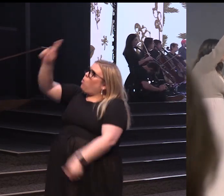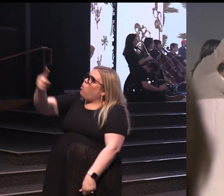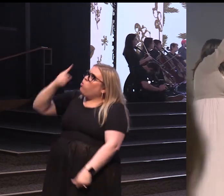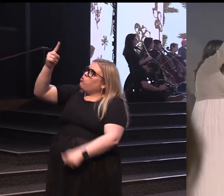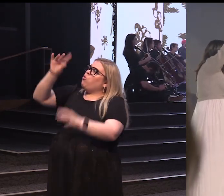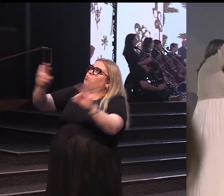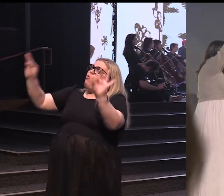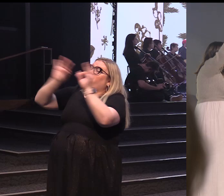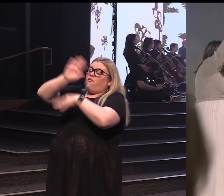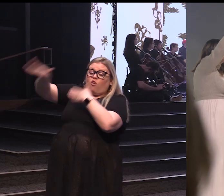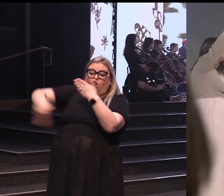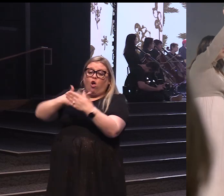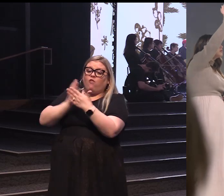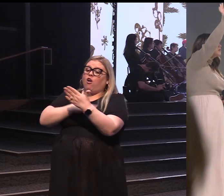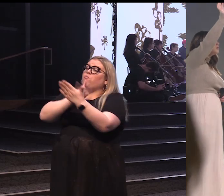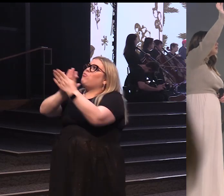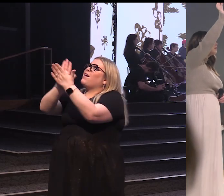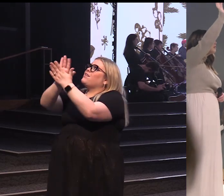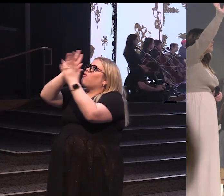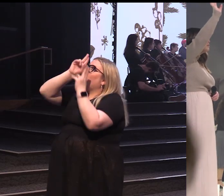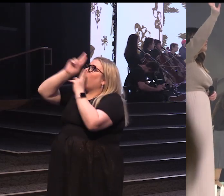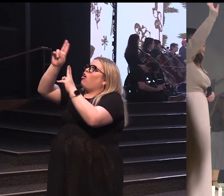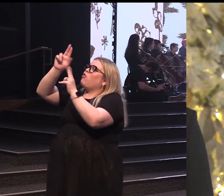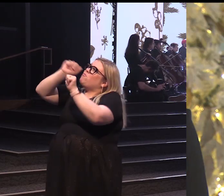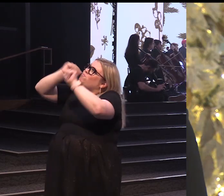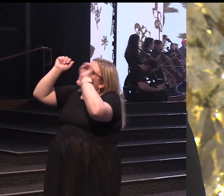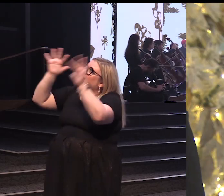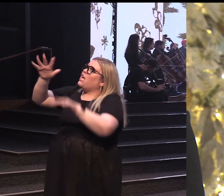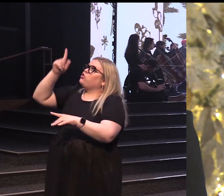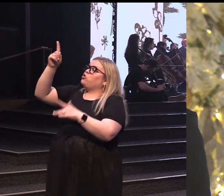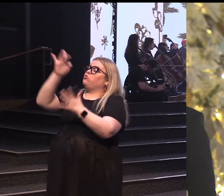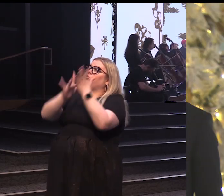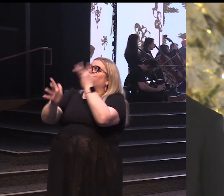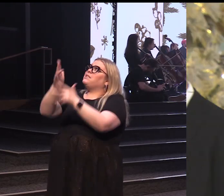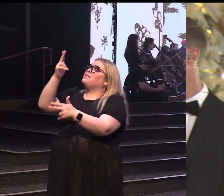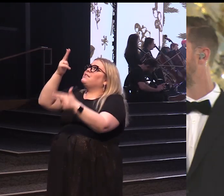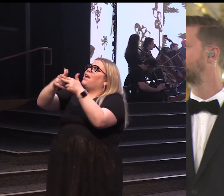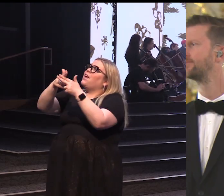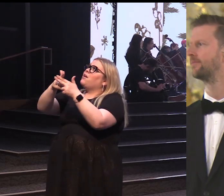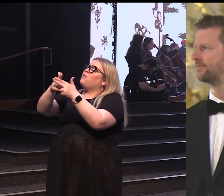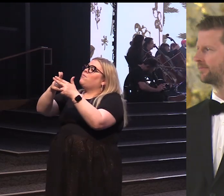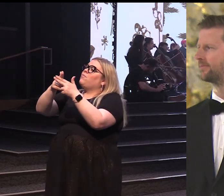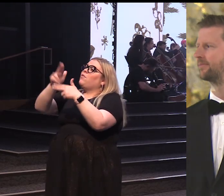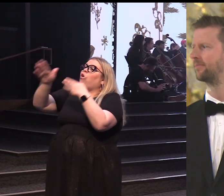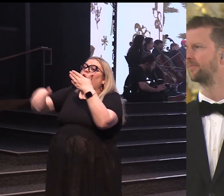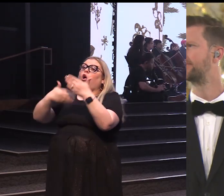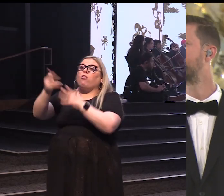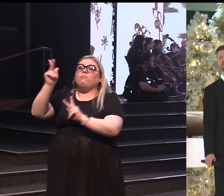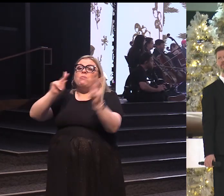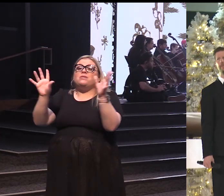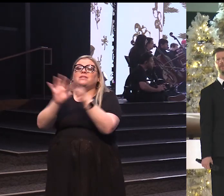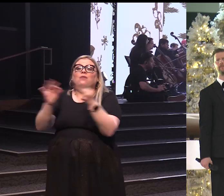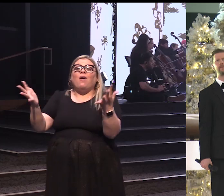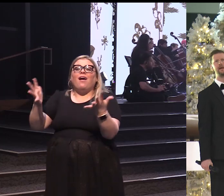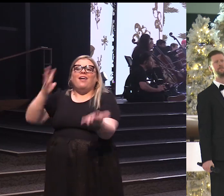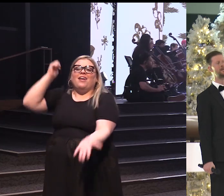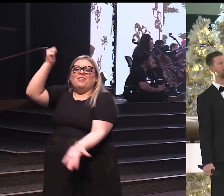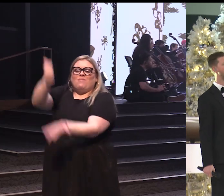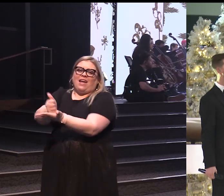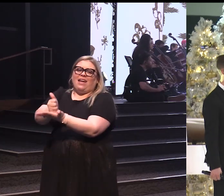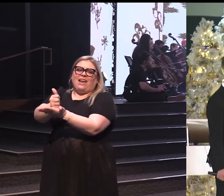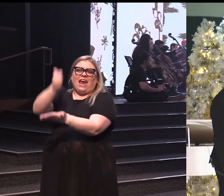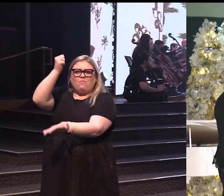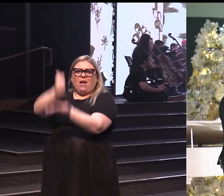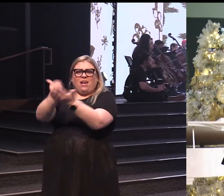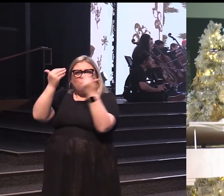all praise and glory and honor. And we bless you on this day in Jesus' name. And all of God's children say, amen.